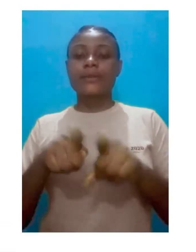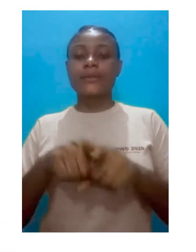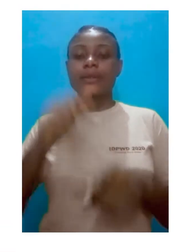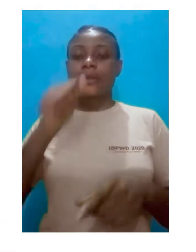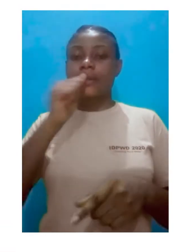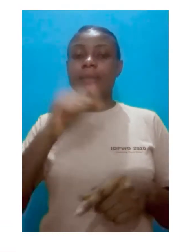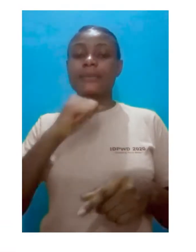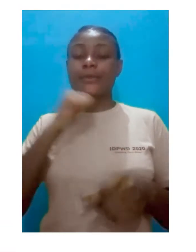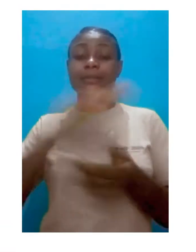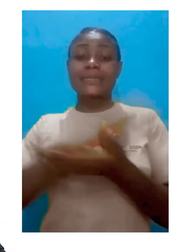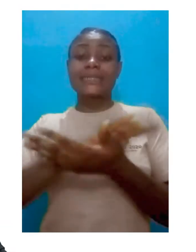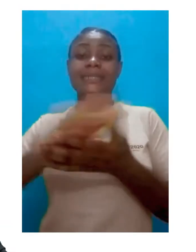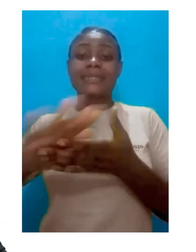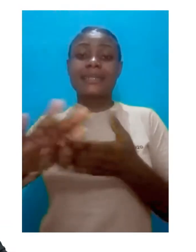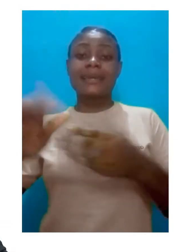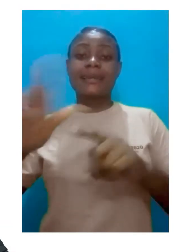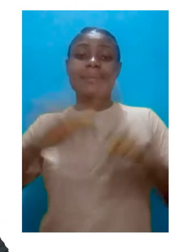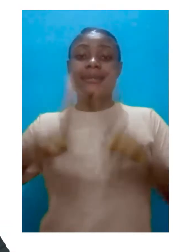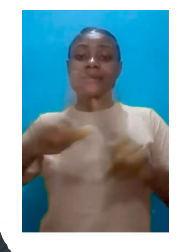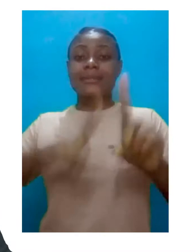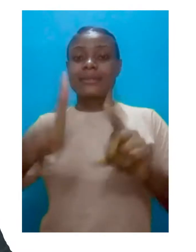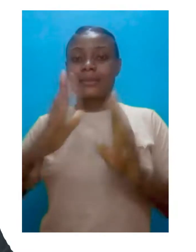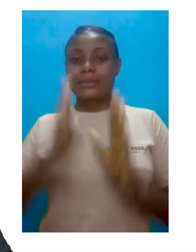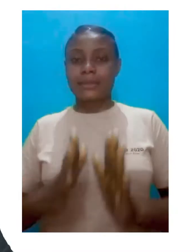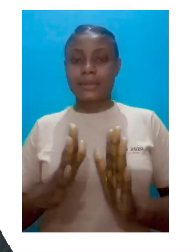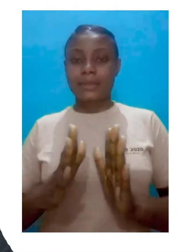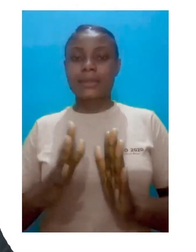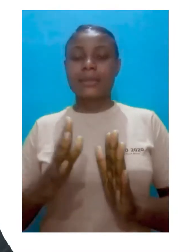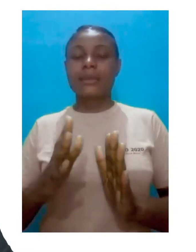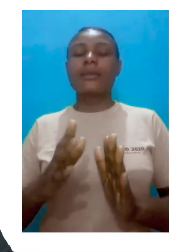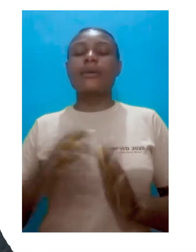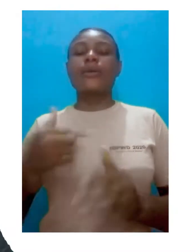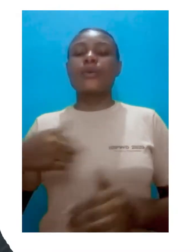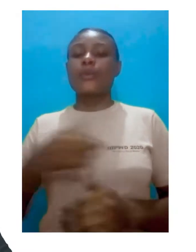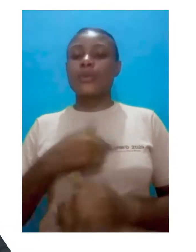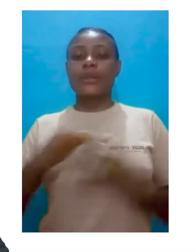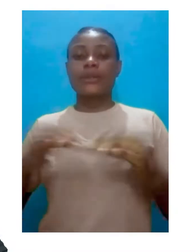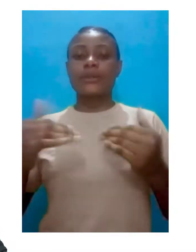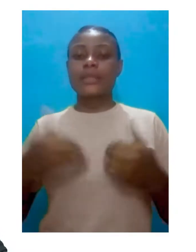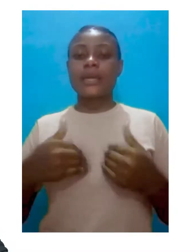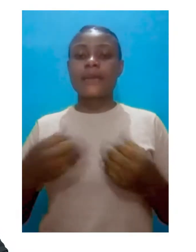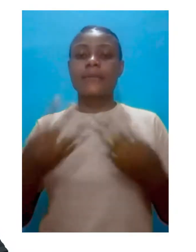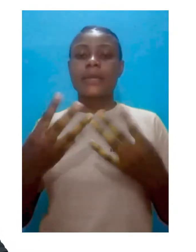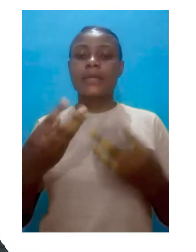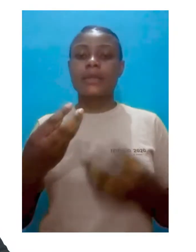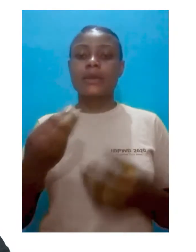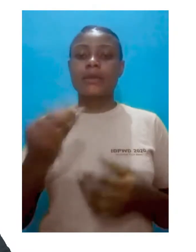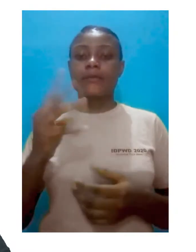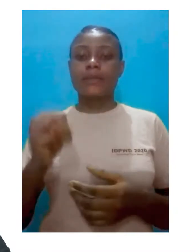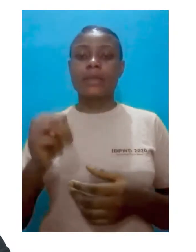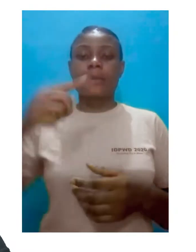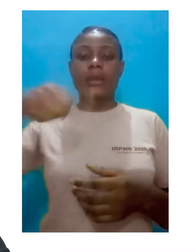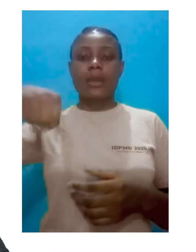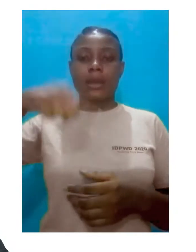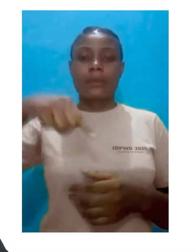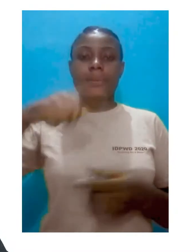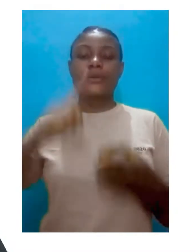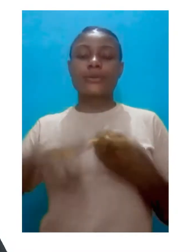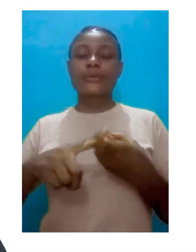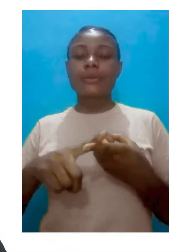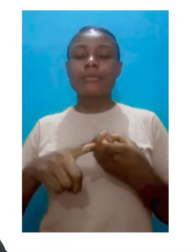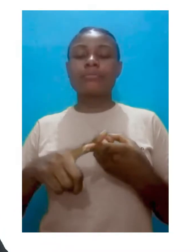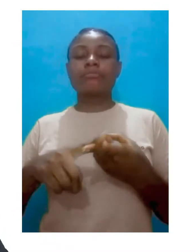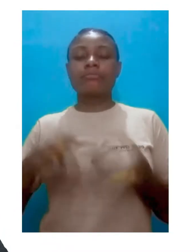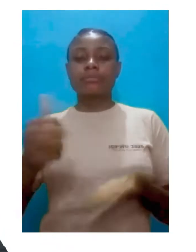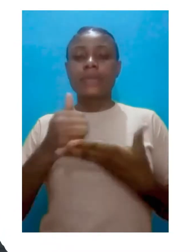language, and I'm not a fluent signer of the sign language, and we do not have many of